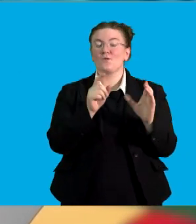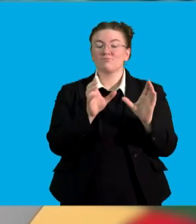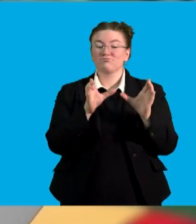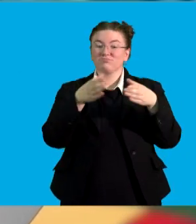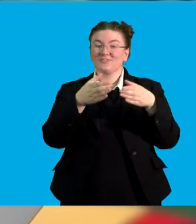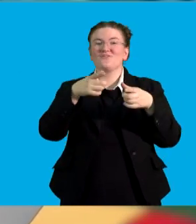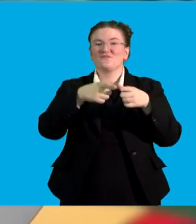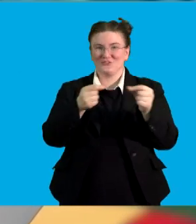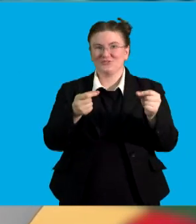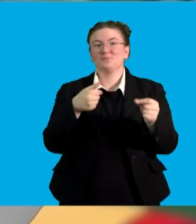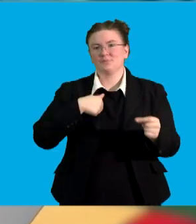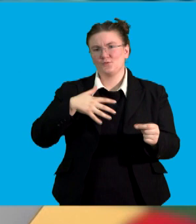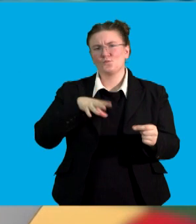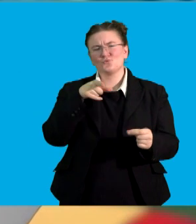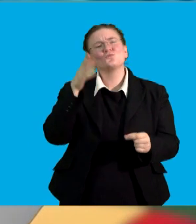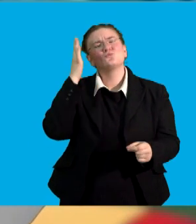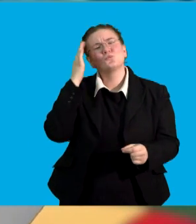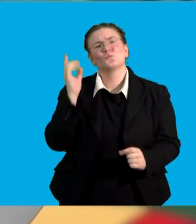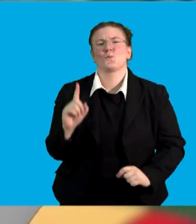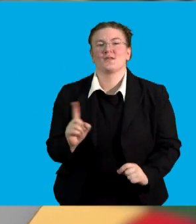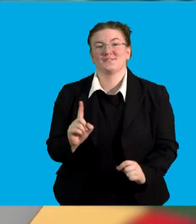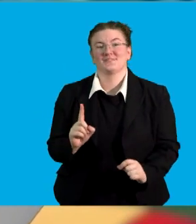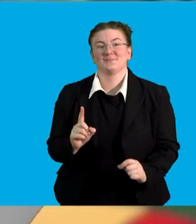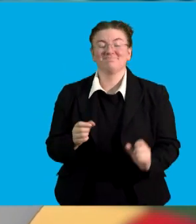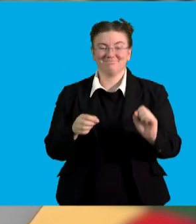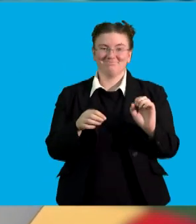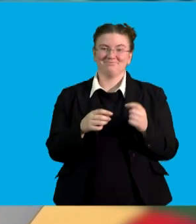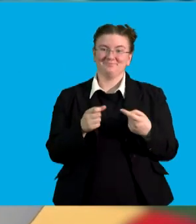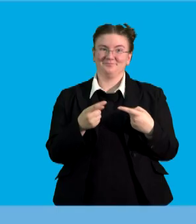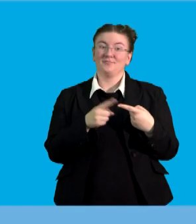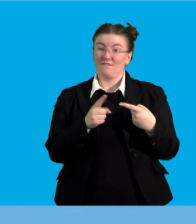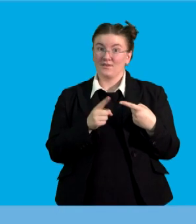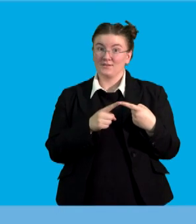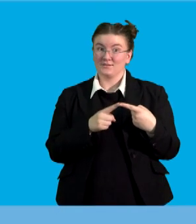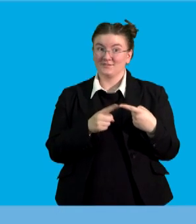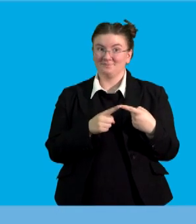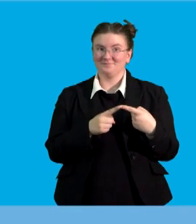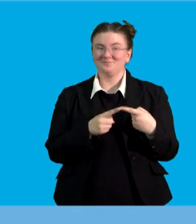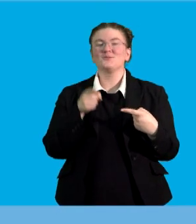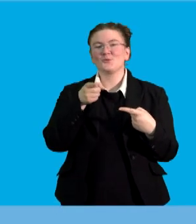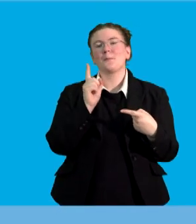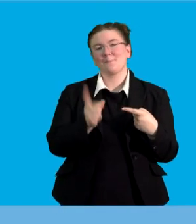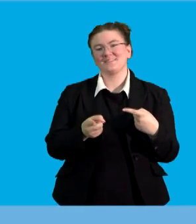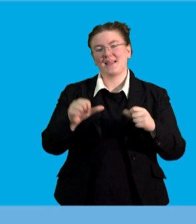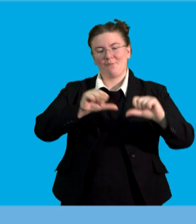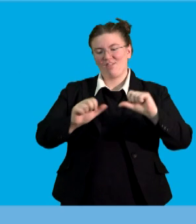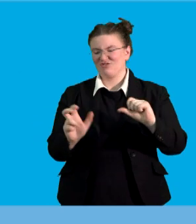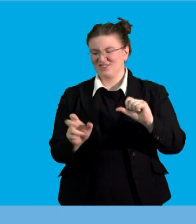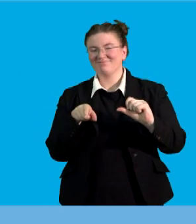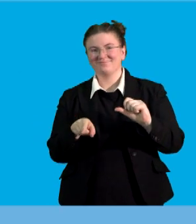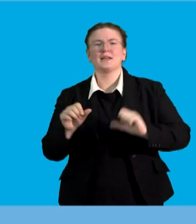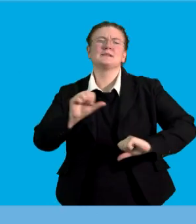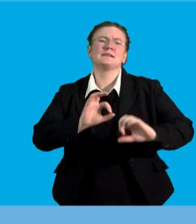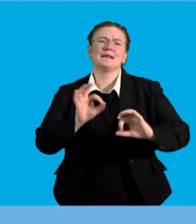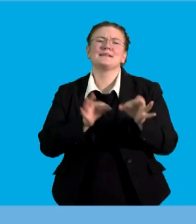this lesson. So what I want you to know by the end of the lesson is the following. That firstly, you need to be able to explain a